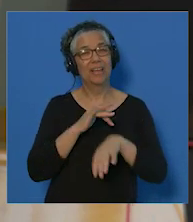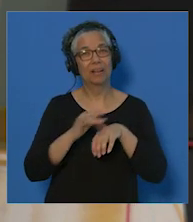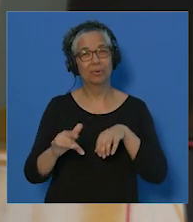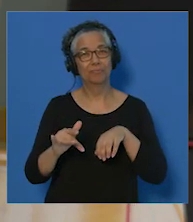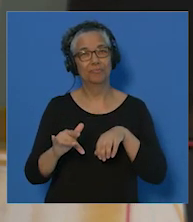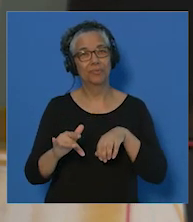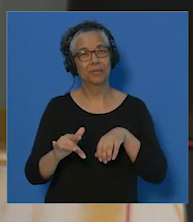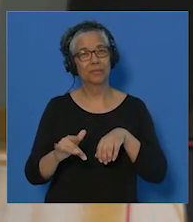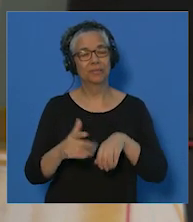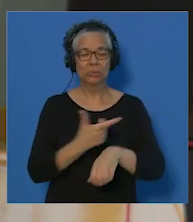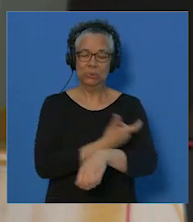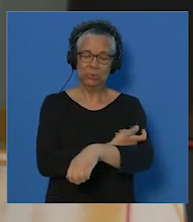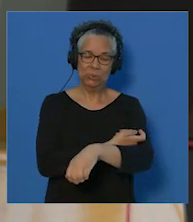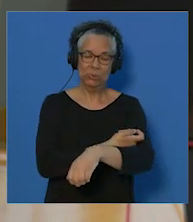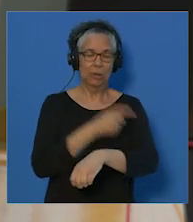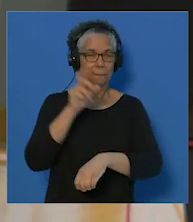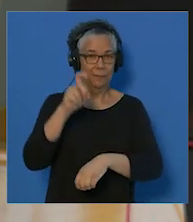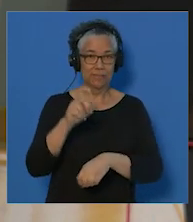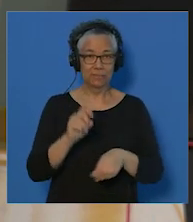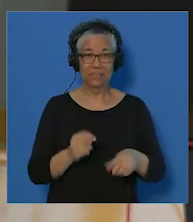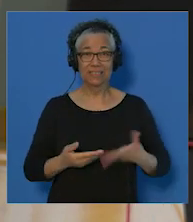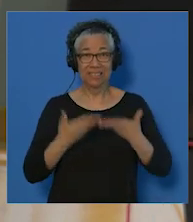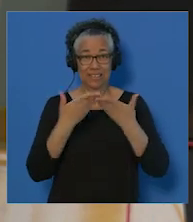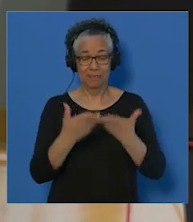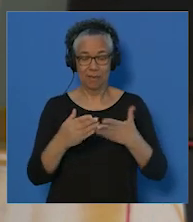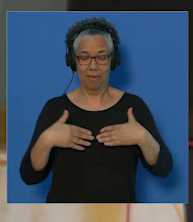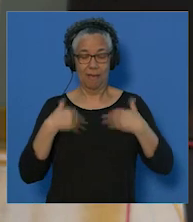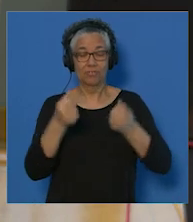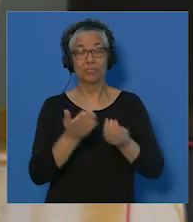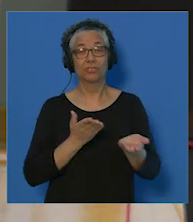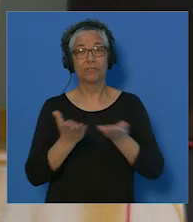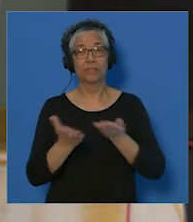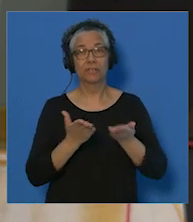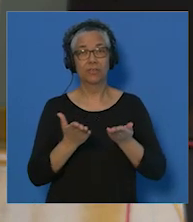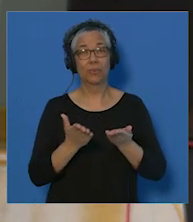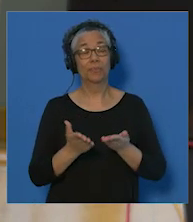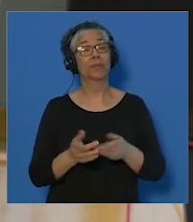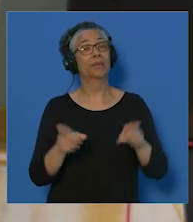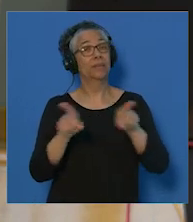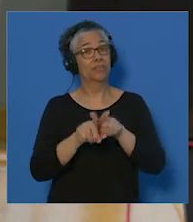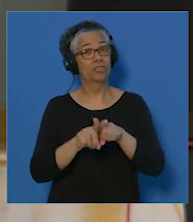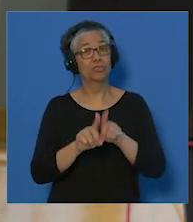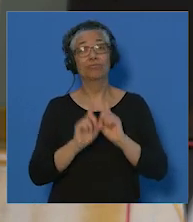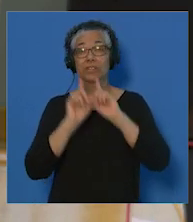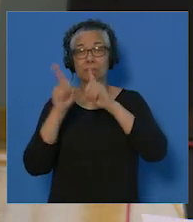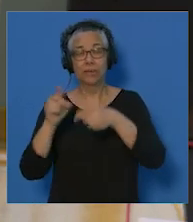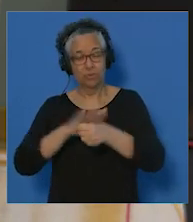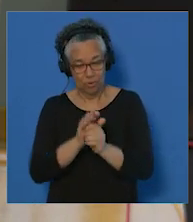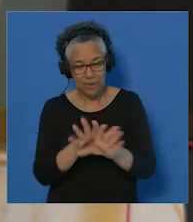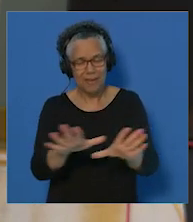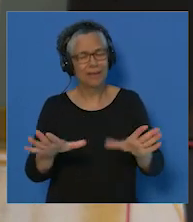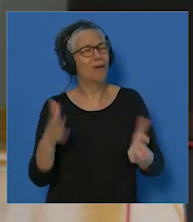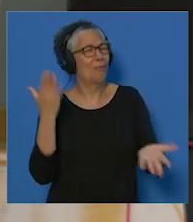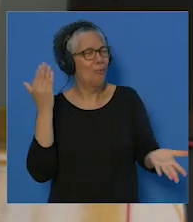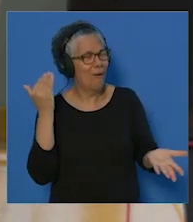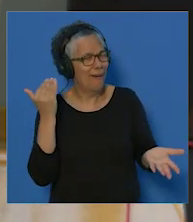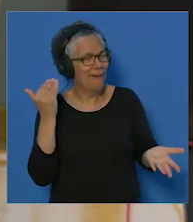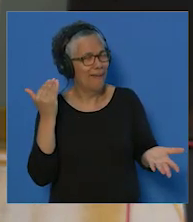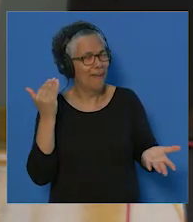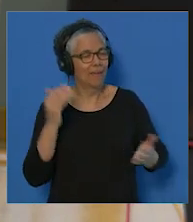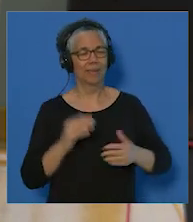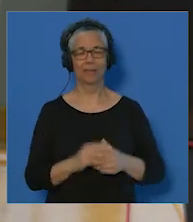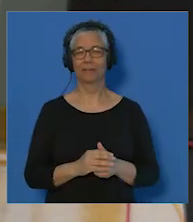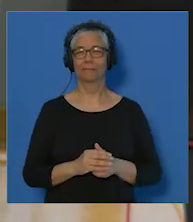and must be delivered by our health services alongside the response to COVID-19. And here's why.